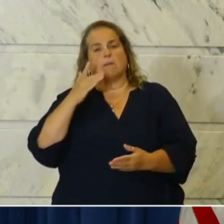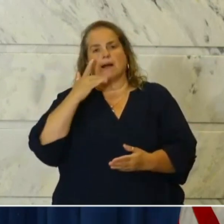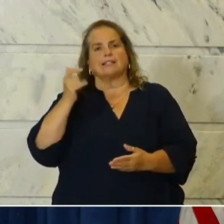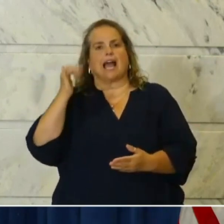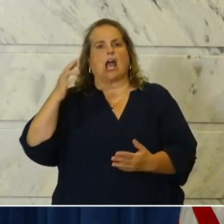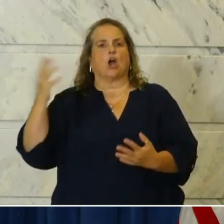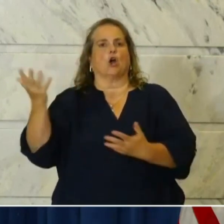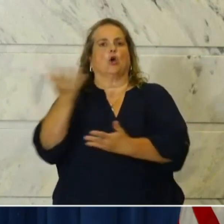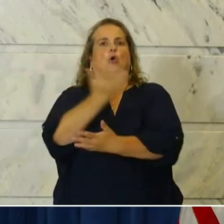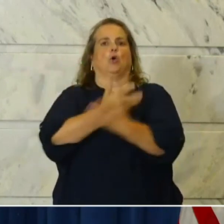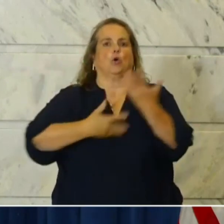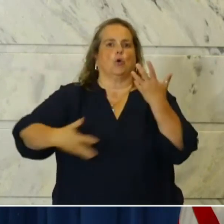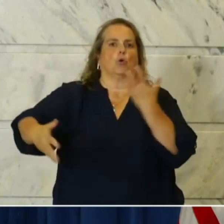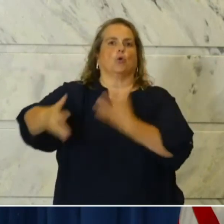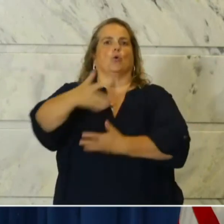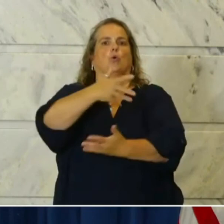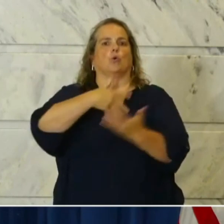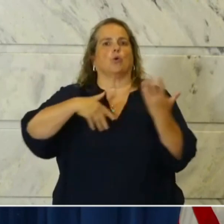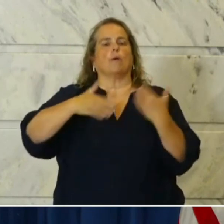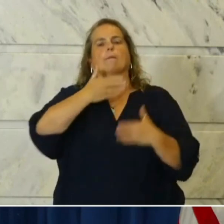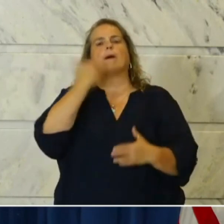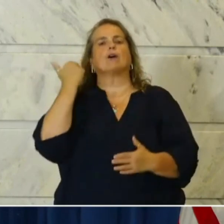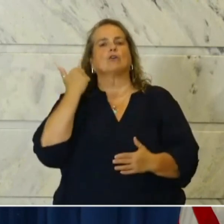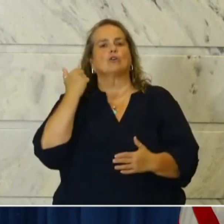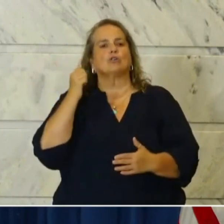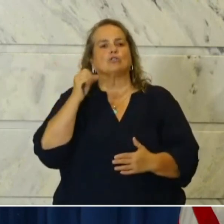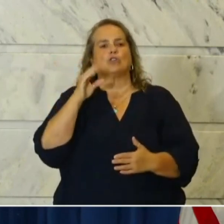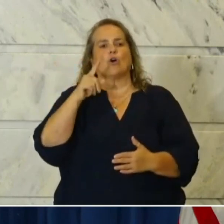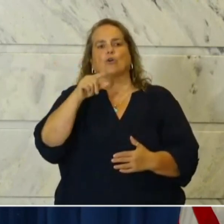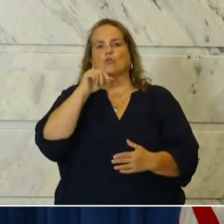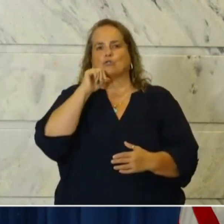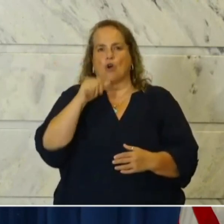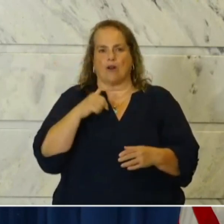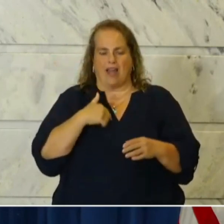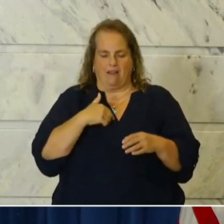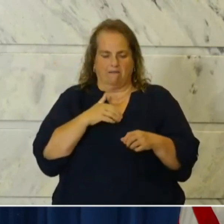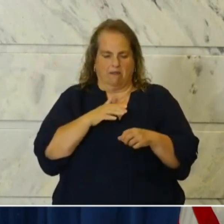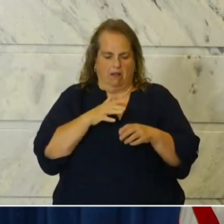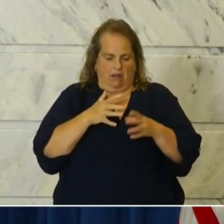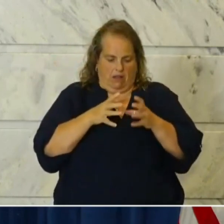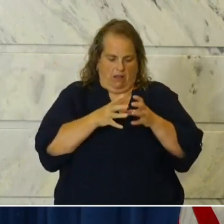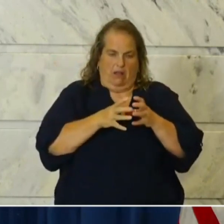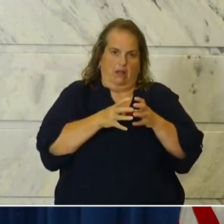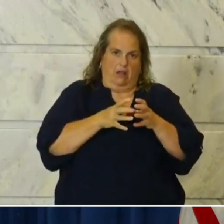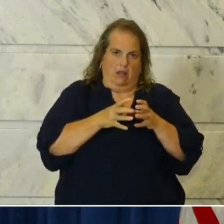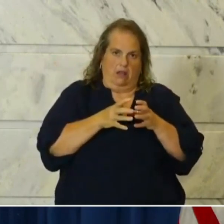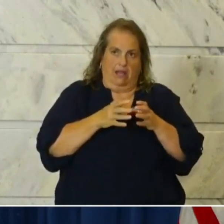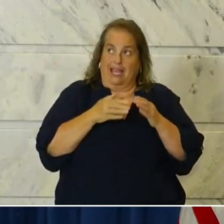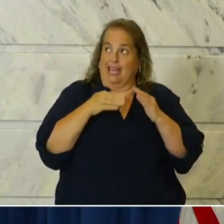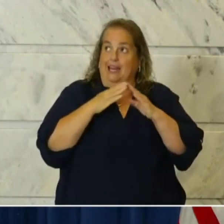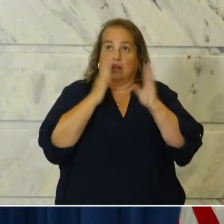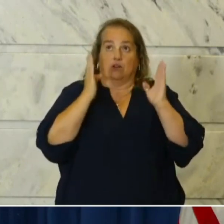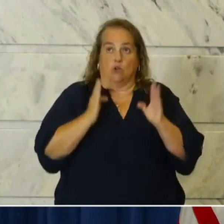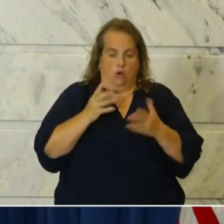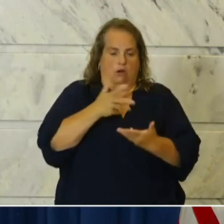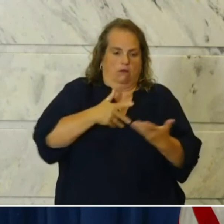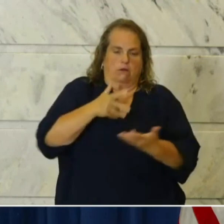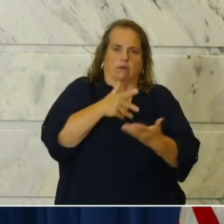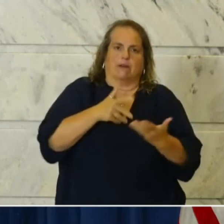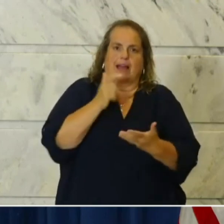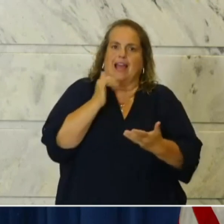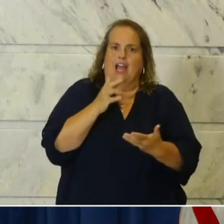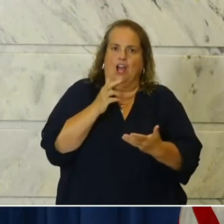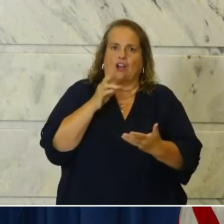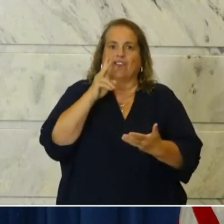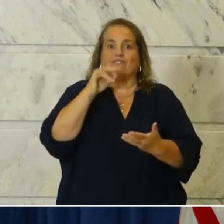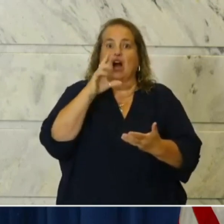of air circulating is so much more, so you don't concentrate any of the risk that could happen from virus floating